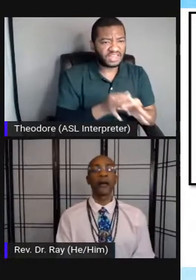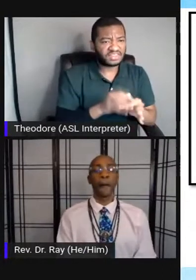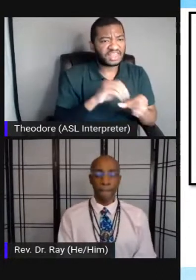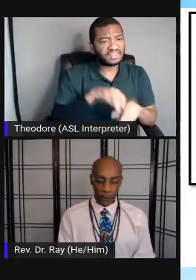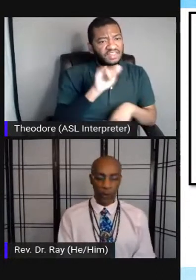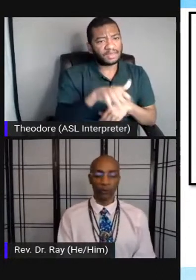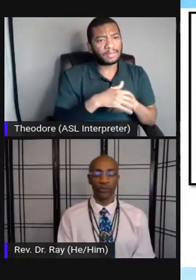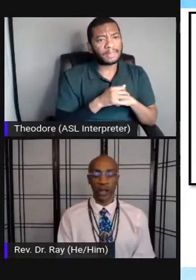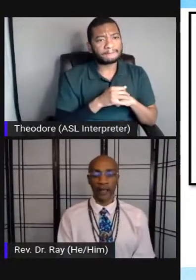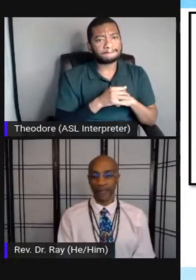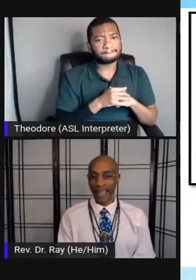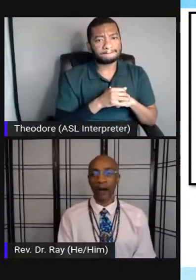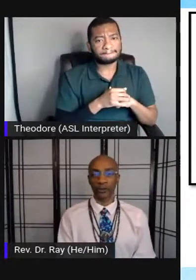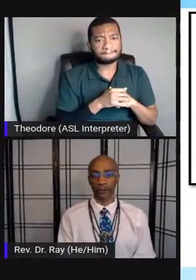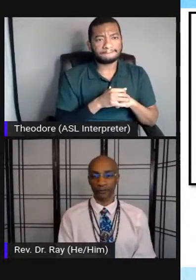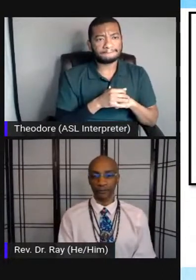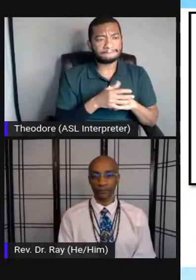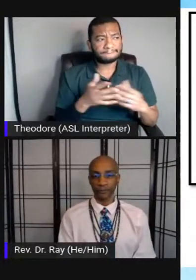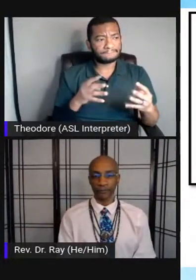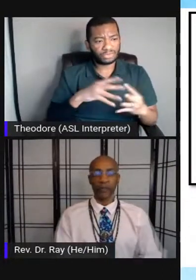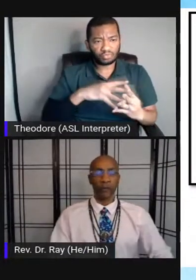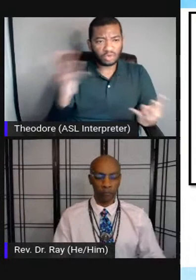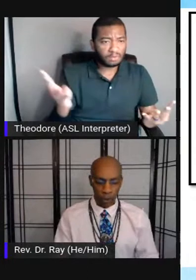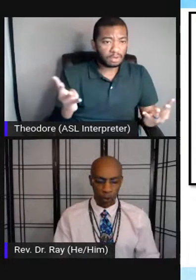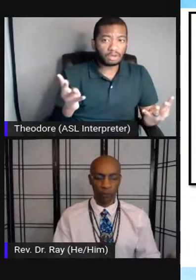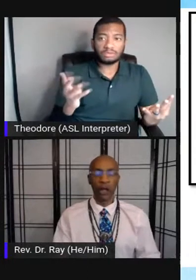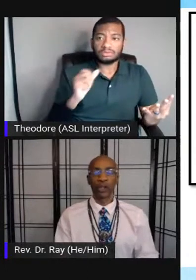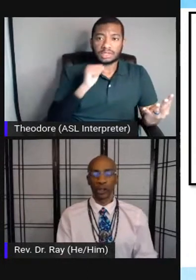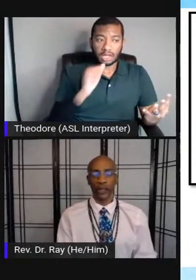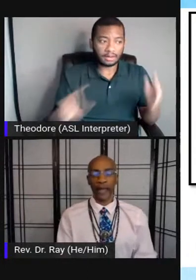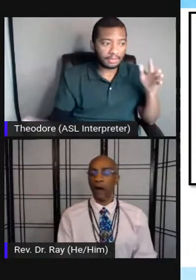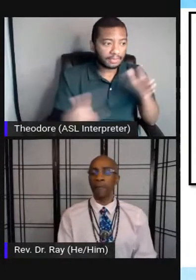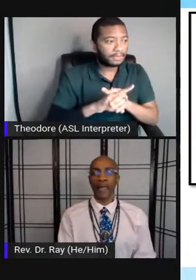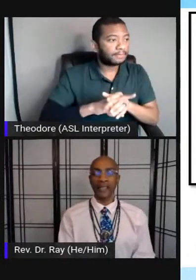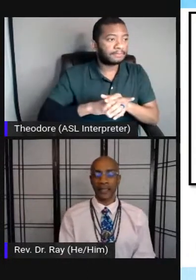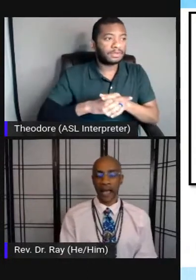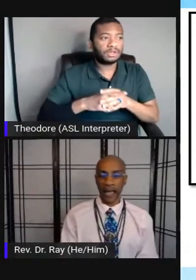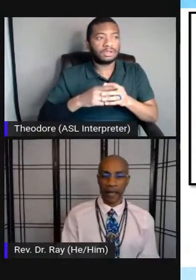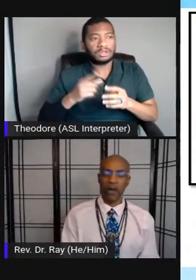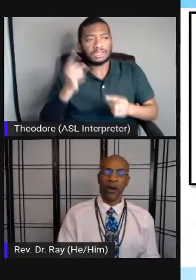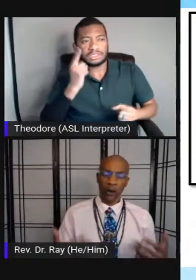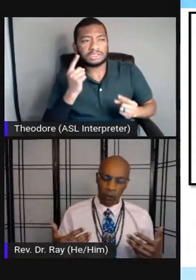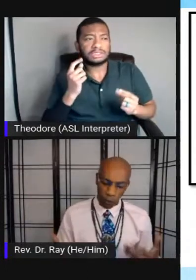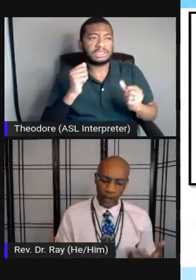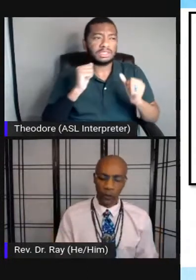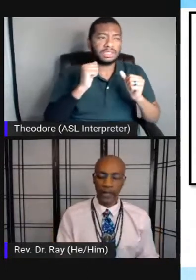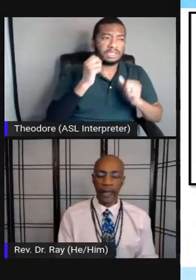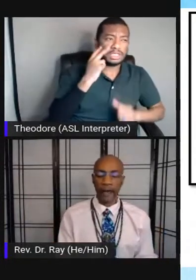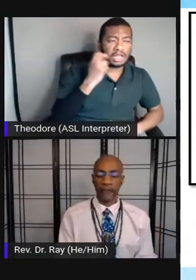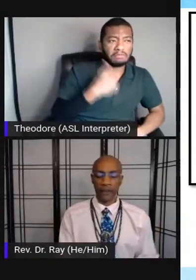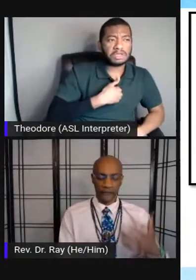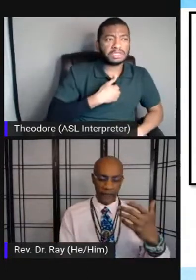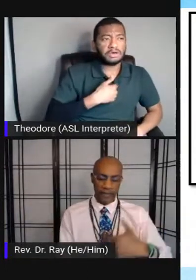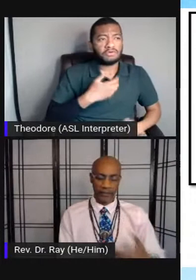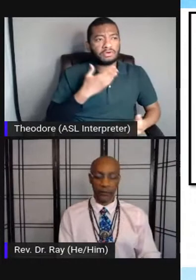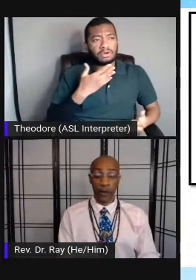says, boom, check me out. Boom, look at how amazing I am. When we